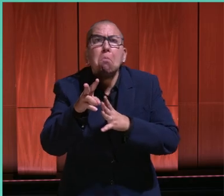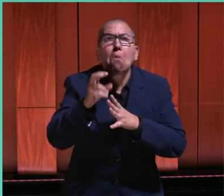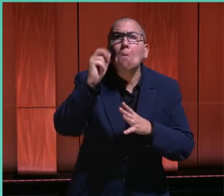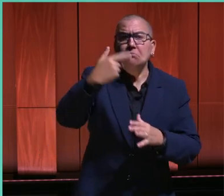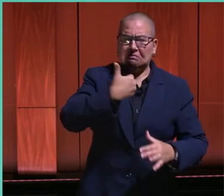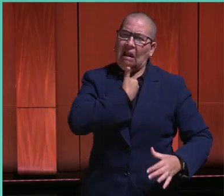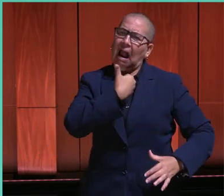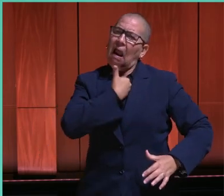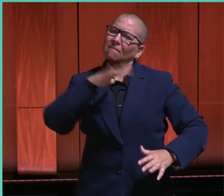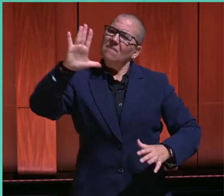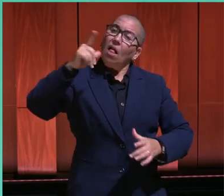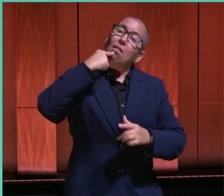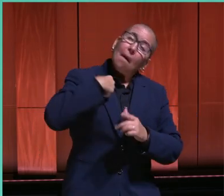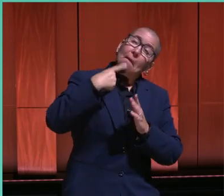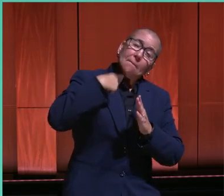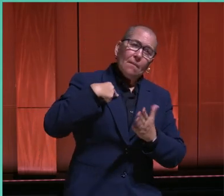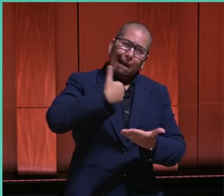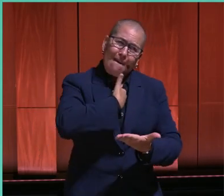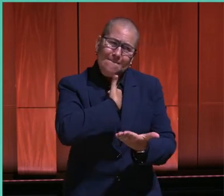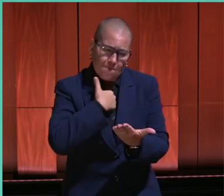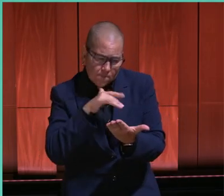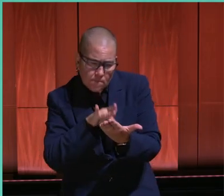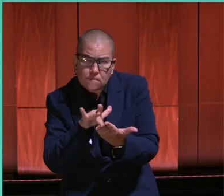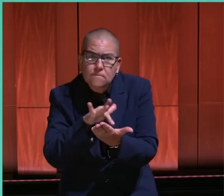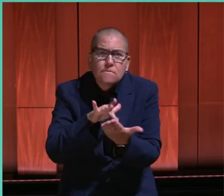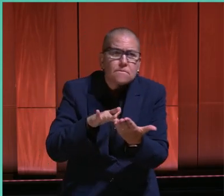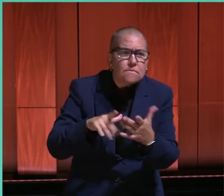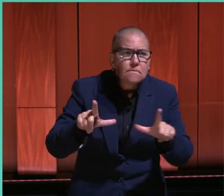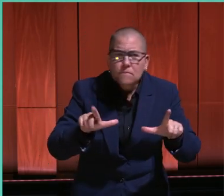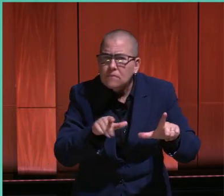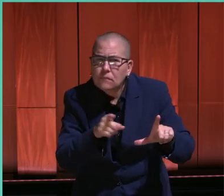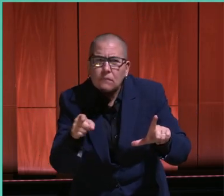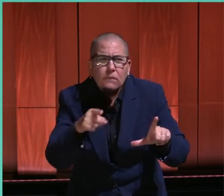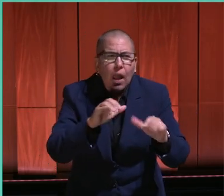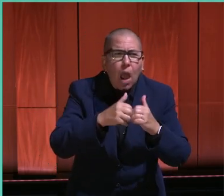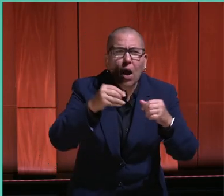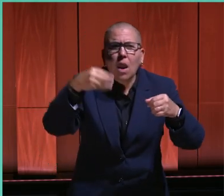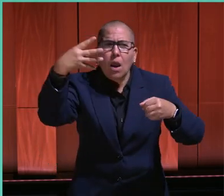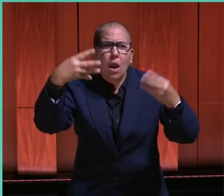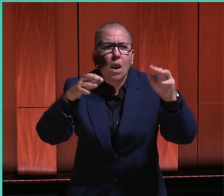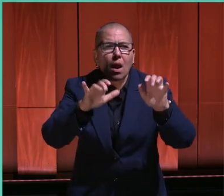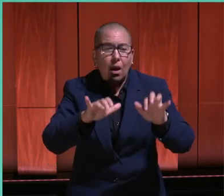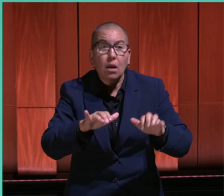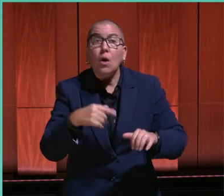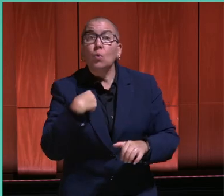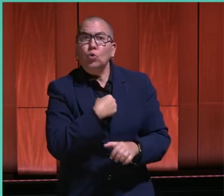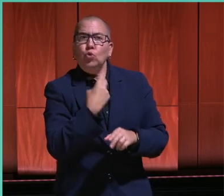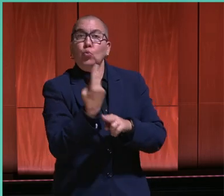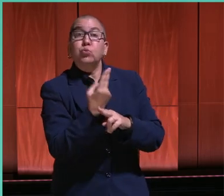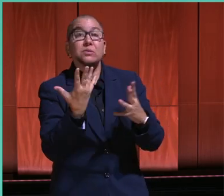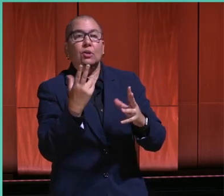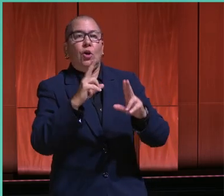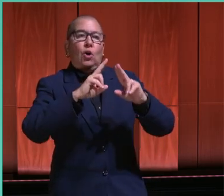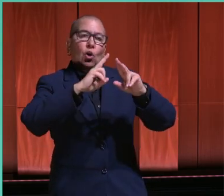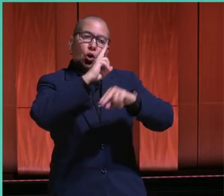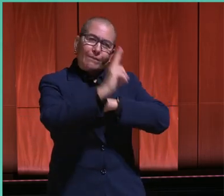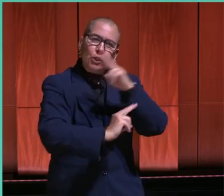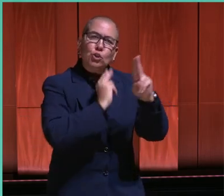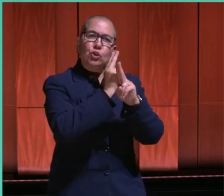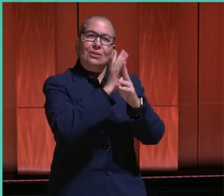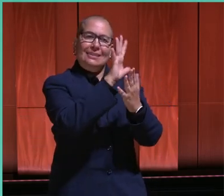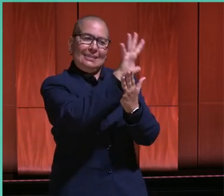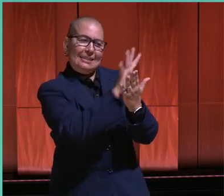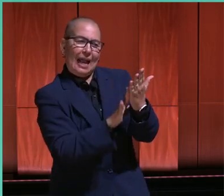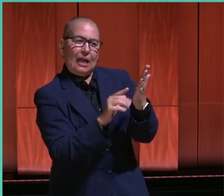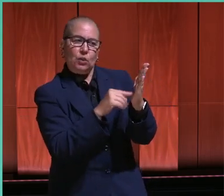in inquiry-based studying. We've also used the Universal Design for Learning Plan, also known as UDL for short, where